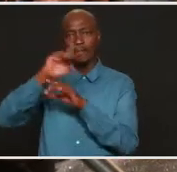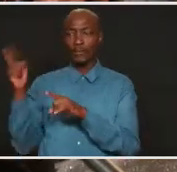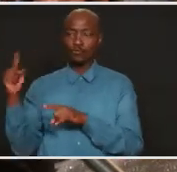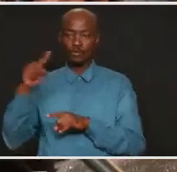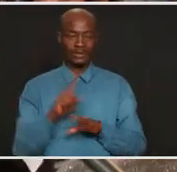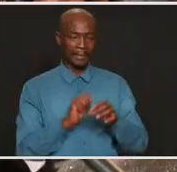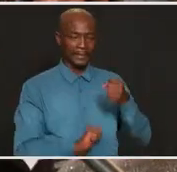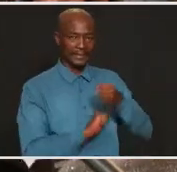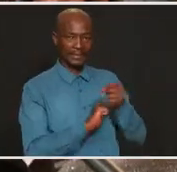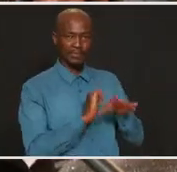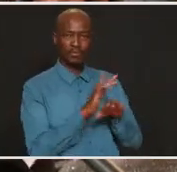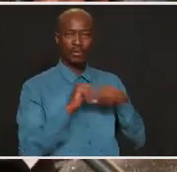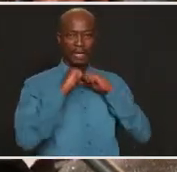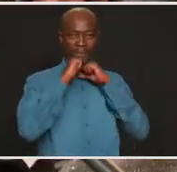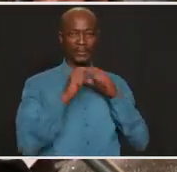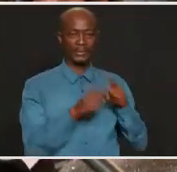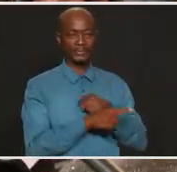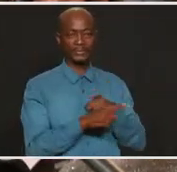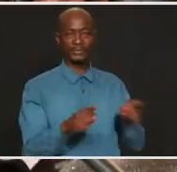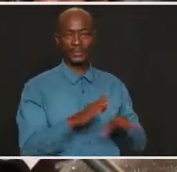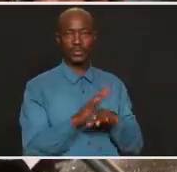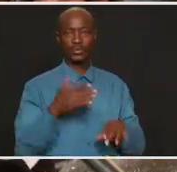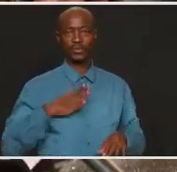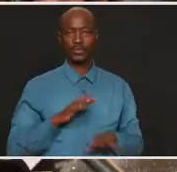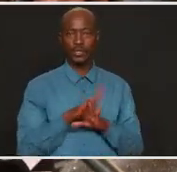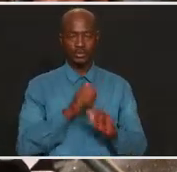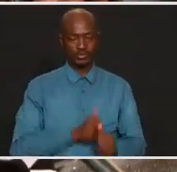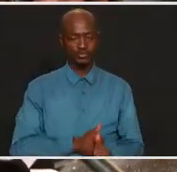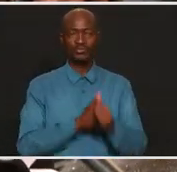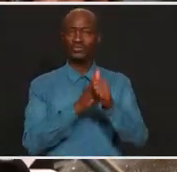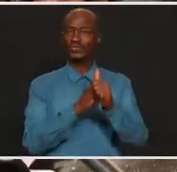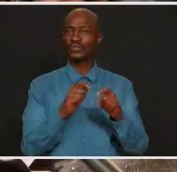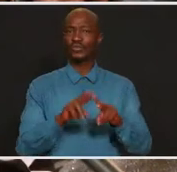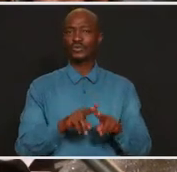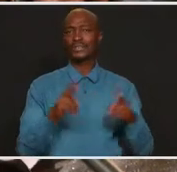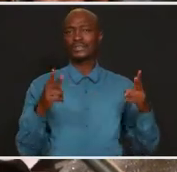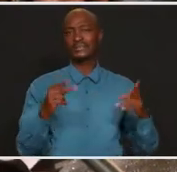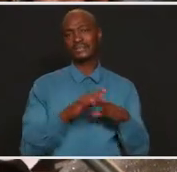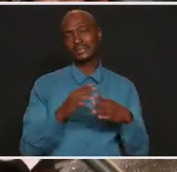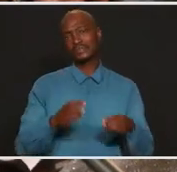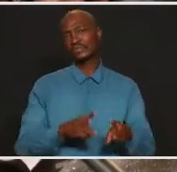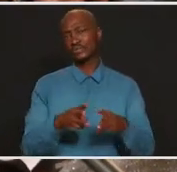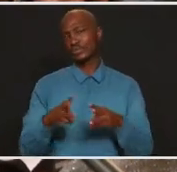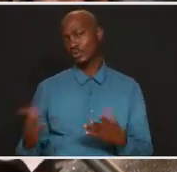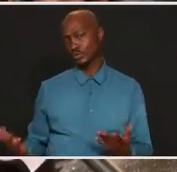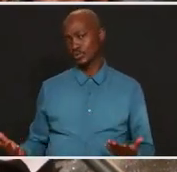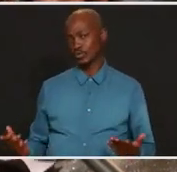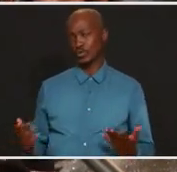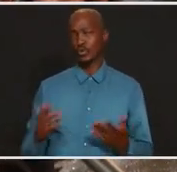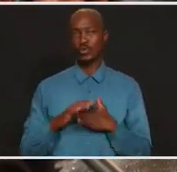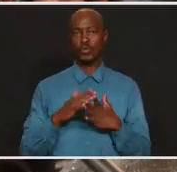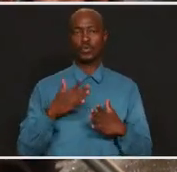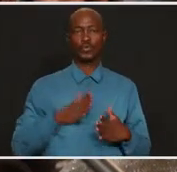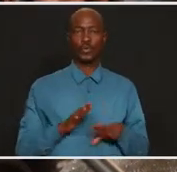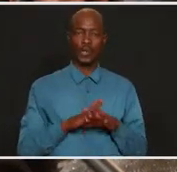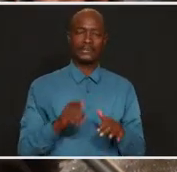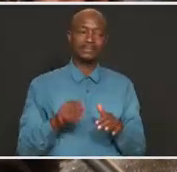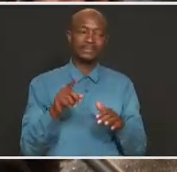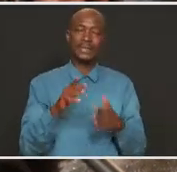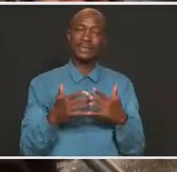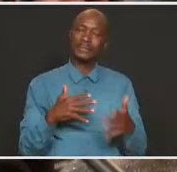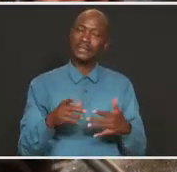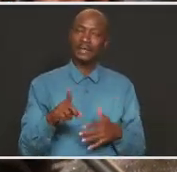support those parents who wish to follow a different to you know who would want an alternative